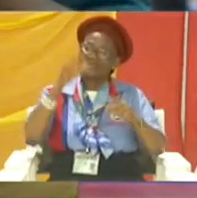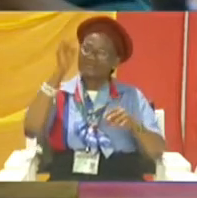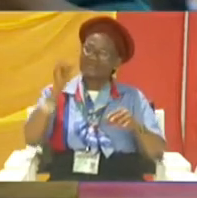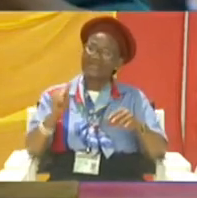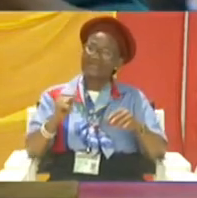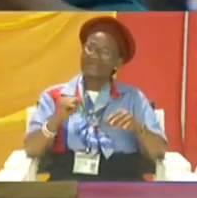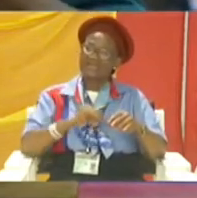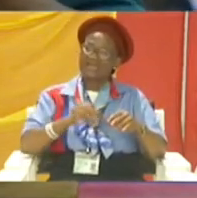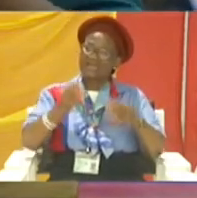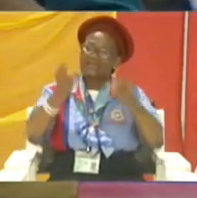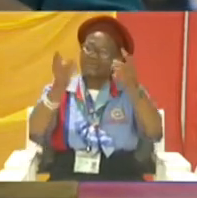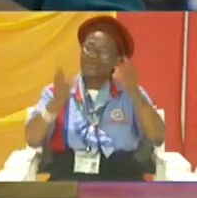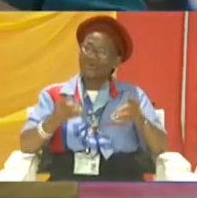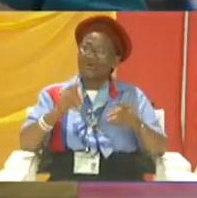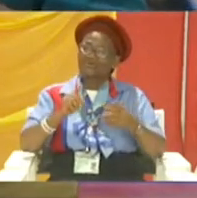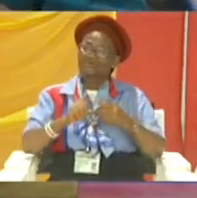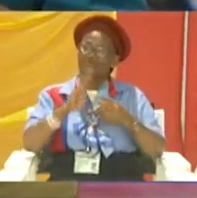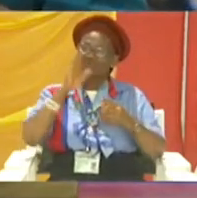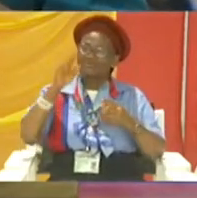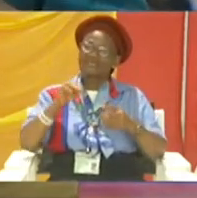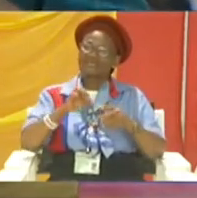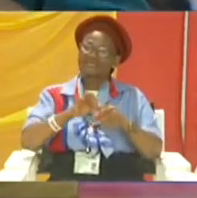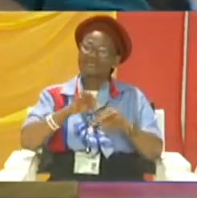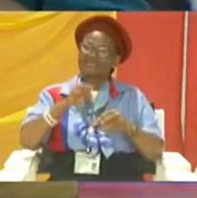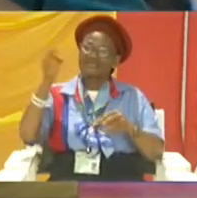maritally. I want to be free